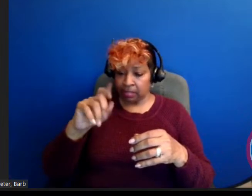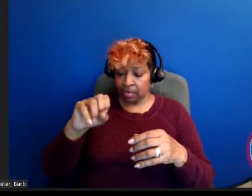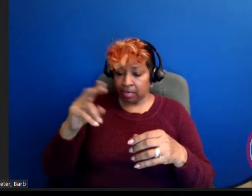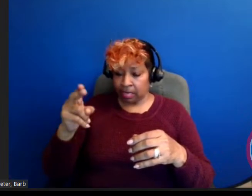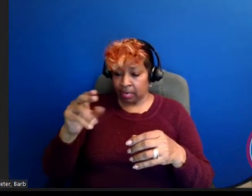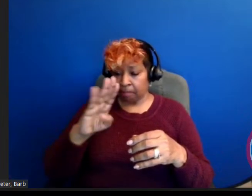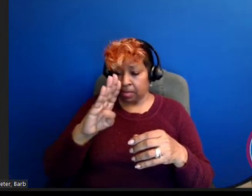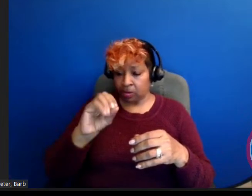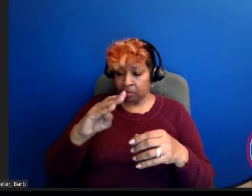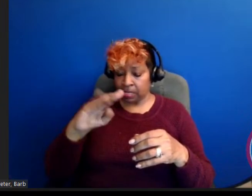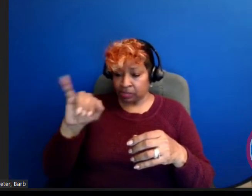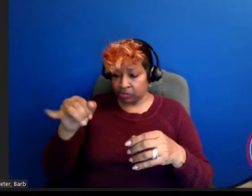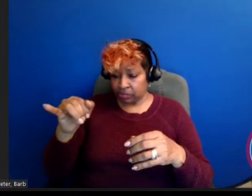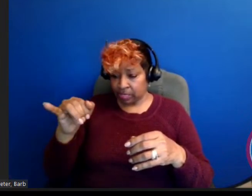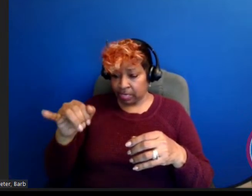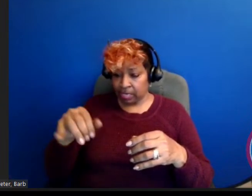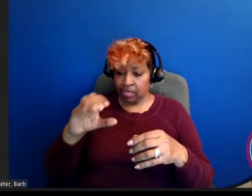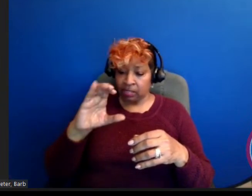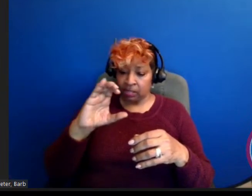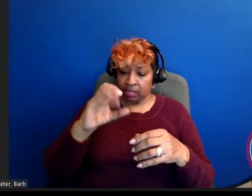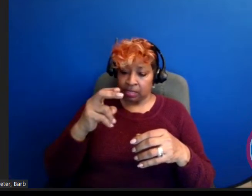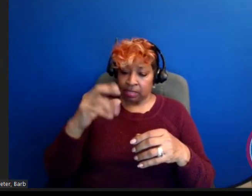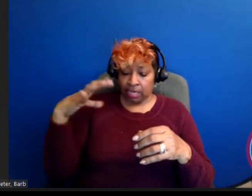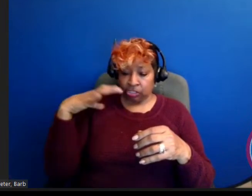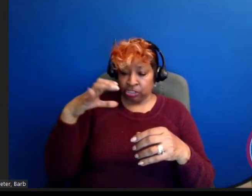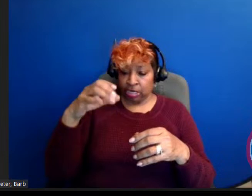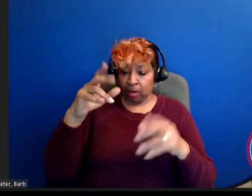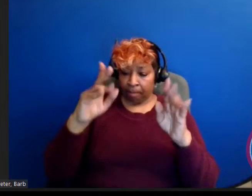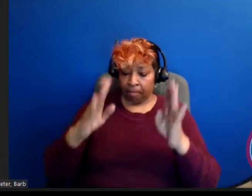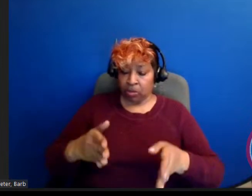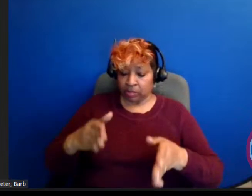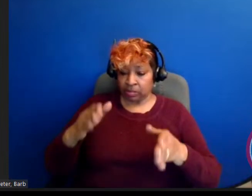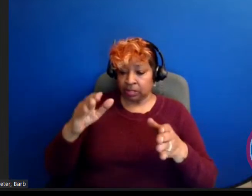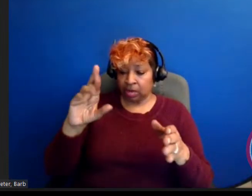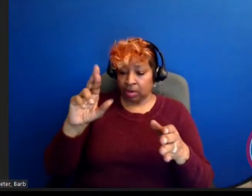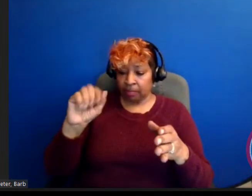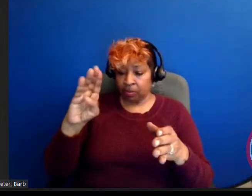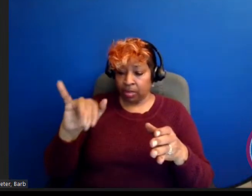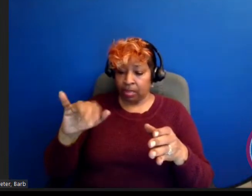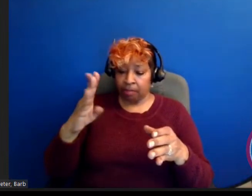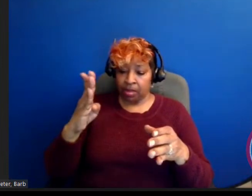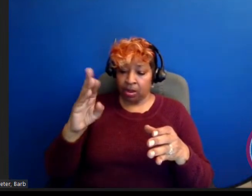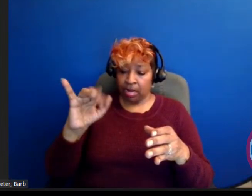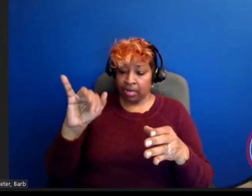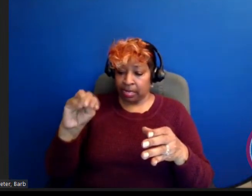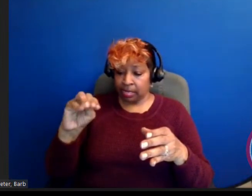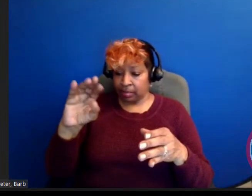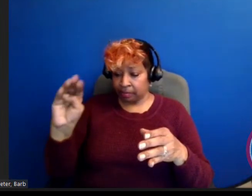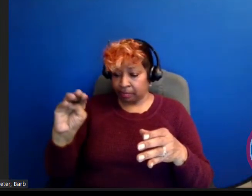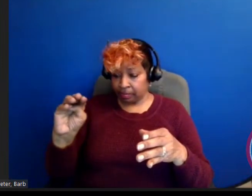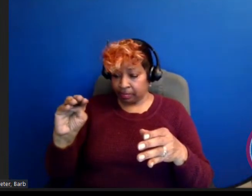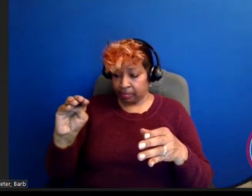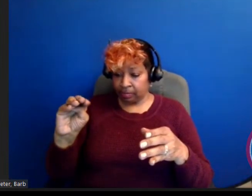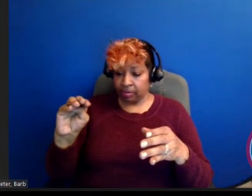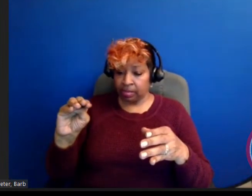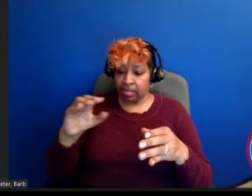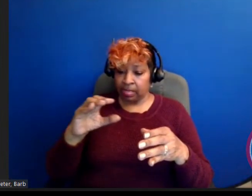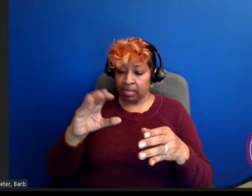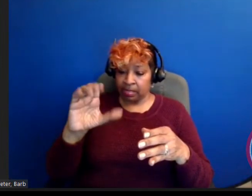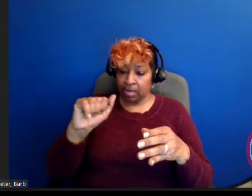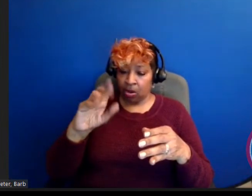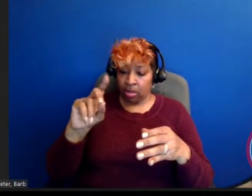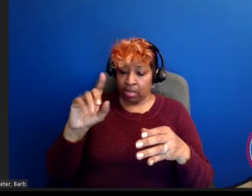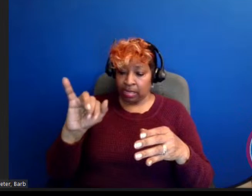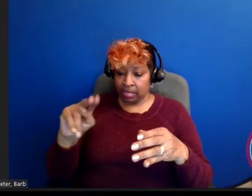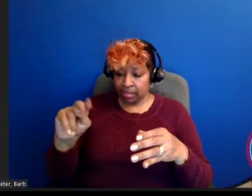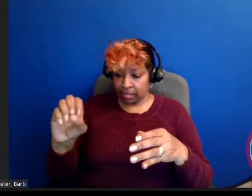Johnson. Aye. Chairperson Raby. Aye. Ryan McCray. Yes. Caroline Pavlovic. And Tracy Powell.